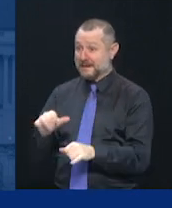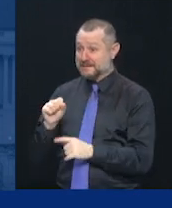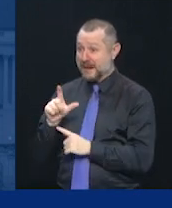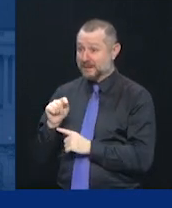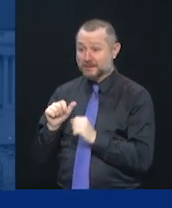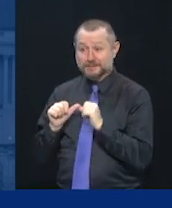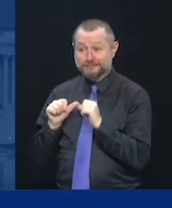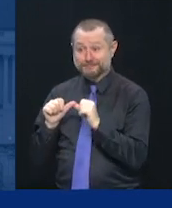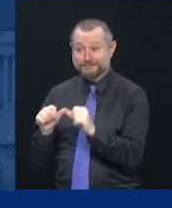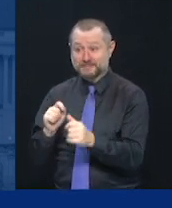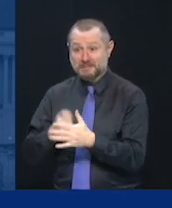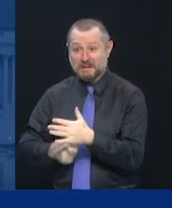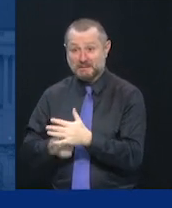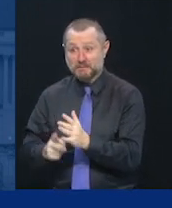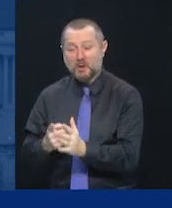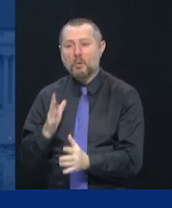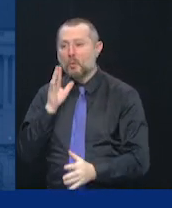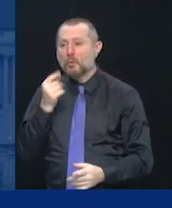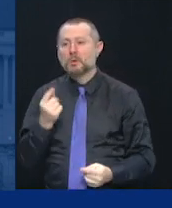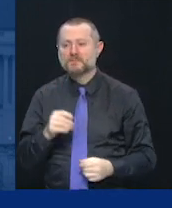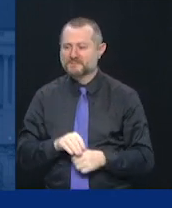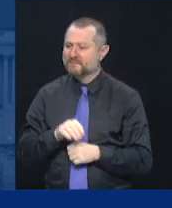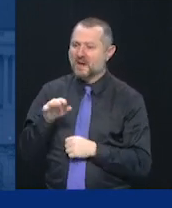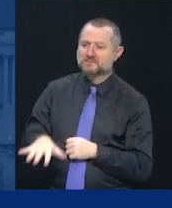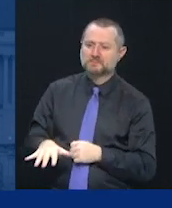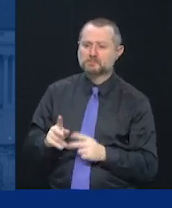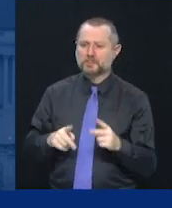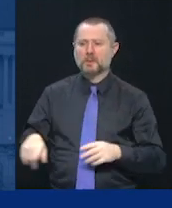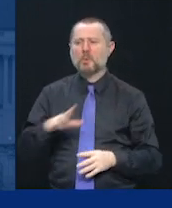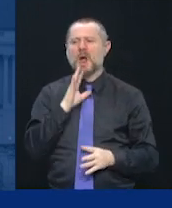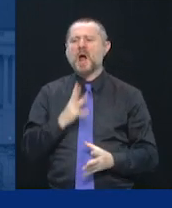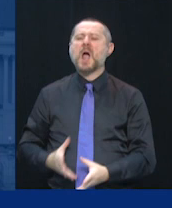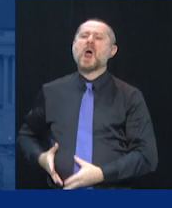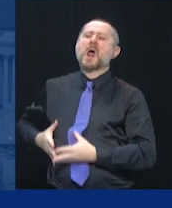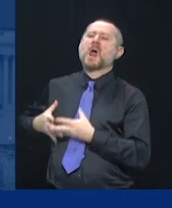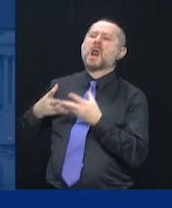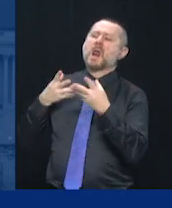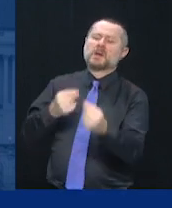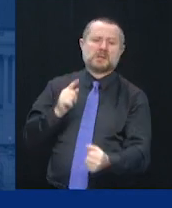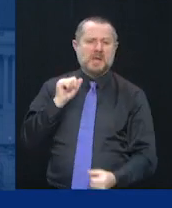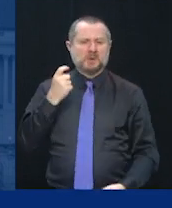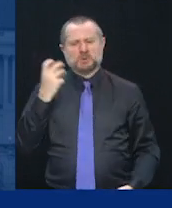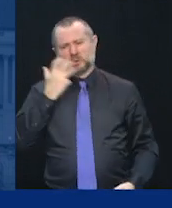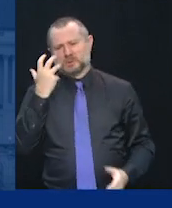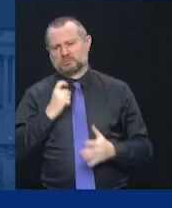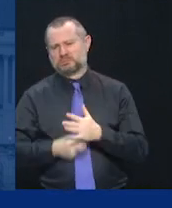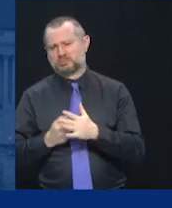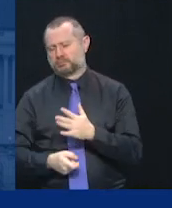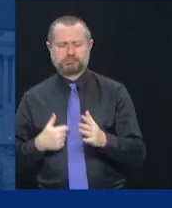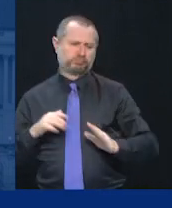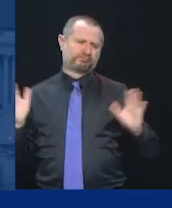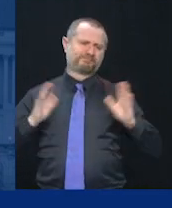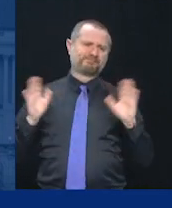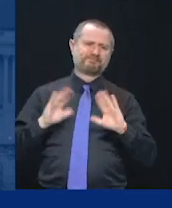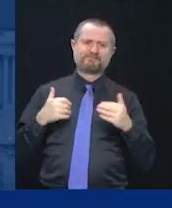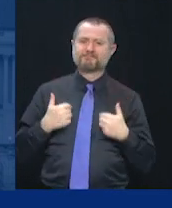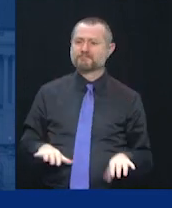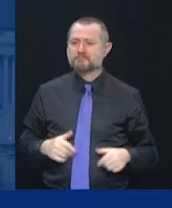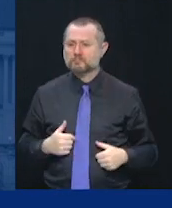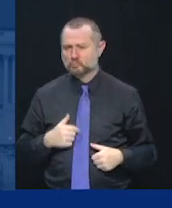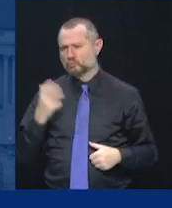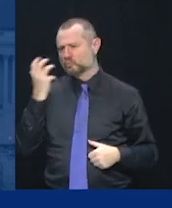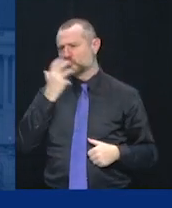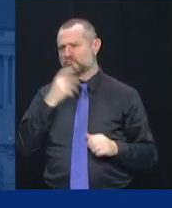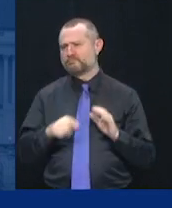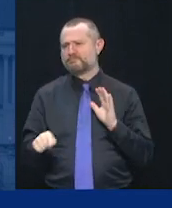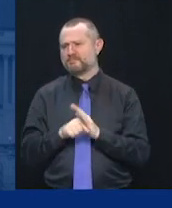you have people paying more in taxes that they shouldn't be paying. And it hurts this state